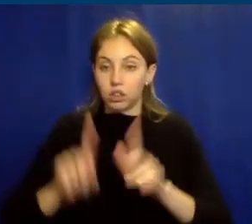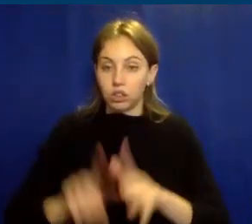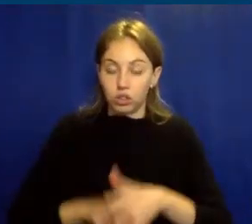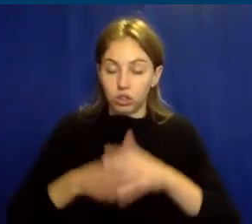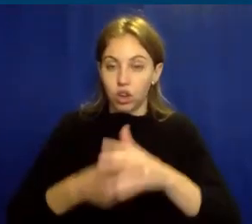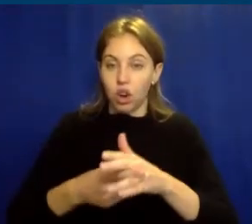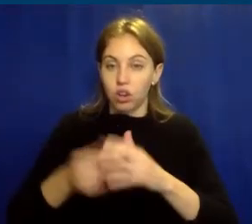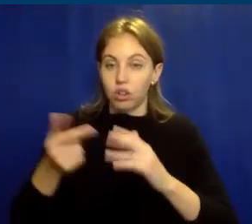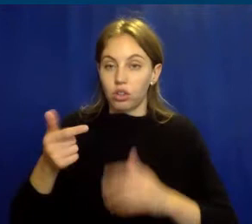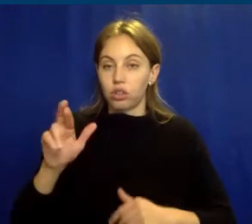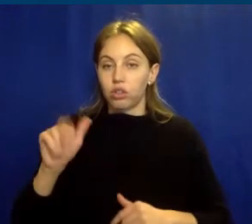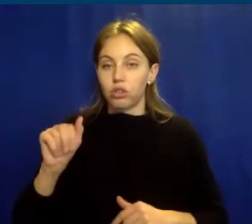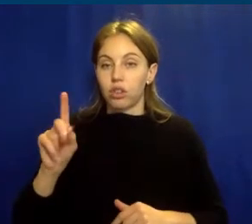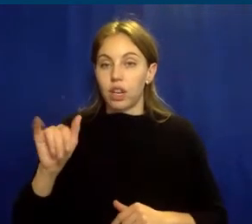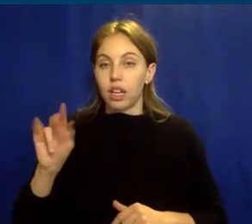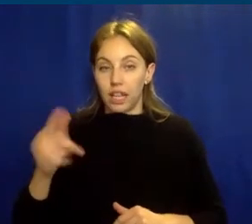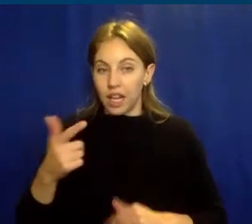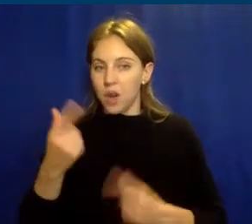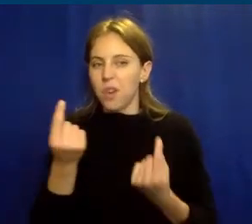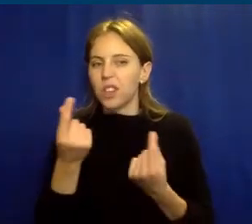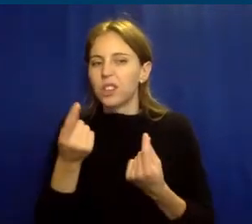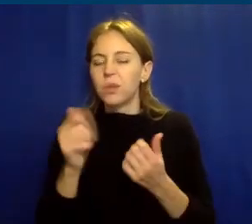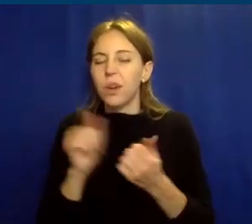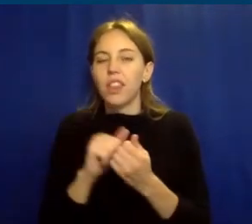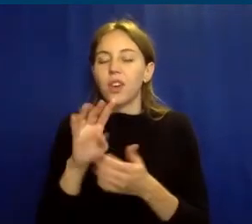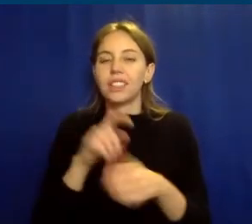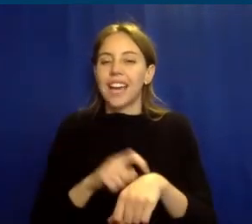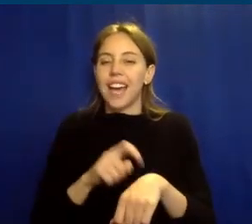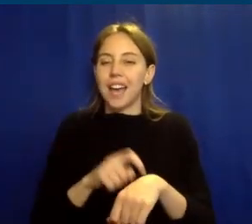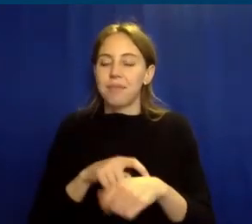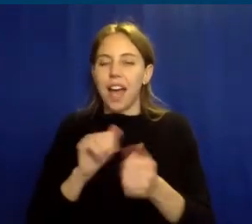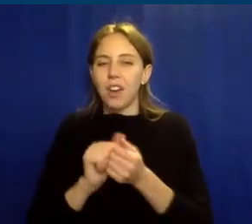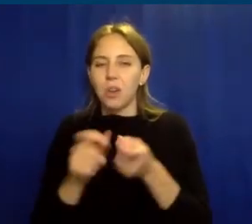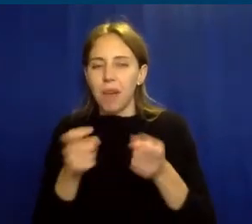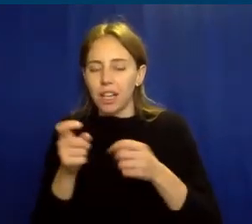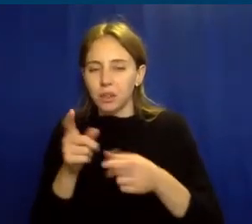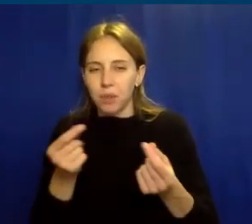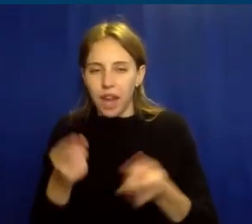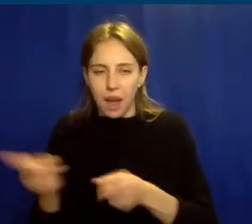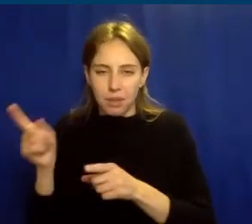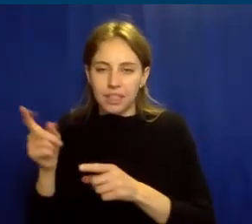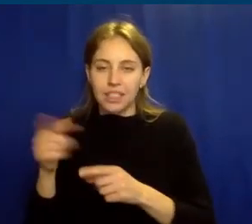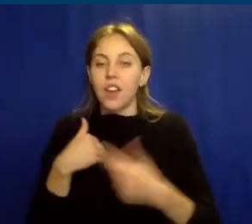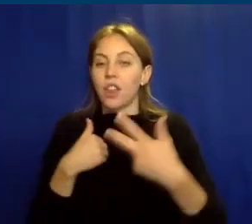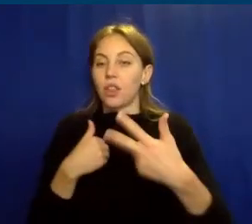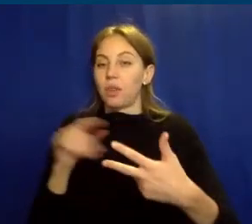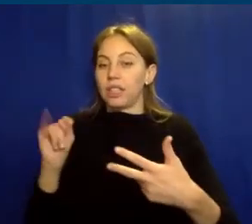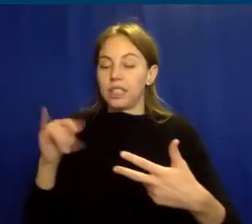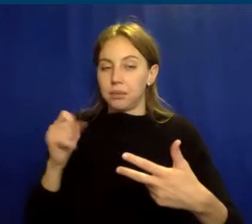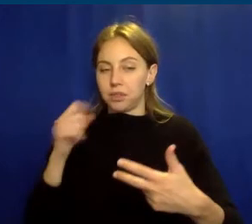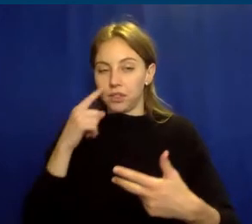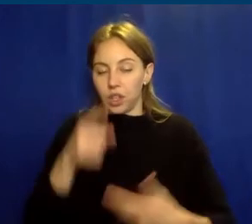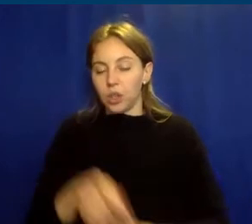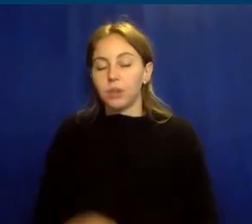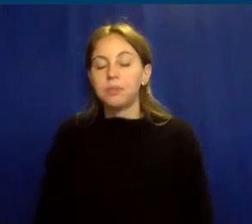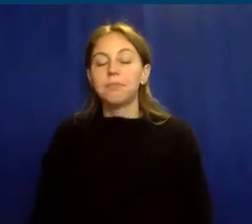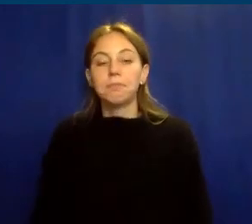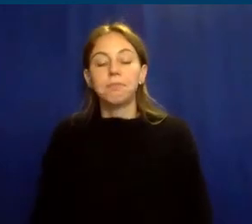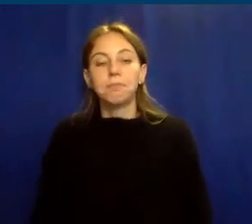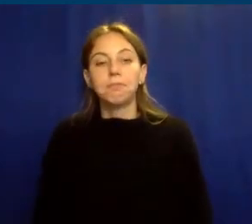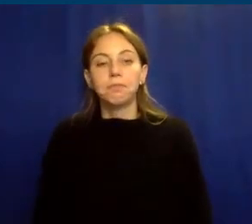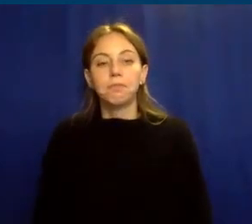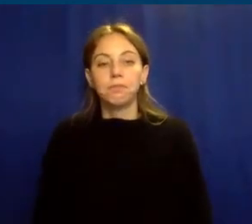what do you do inside of that grid? How do you manage what happens in there? And so I've got 3 tips for you in gradebook